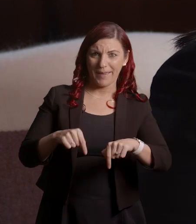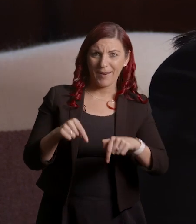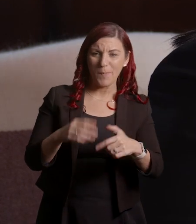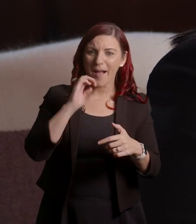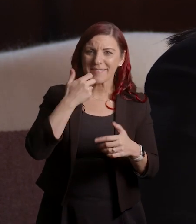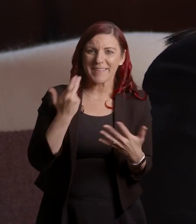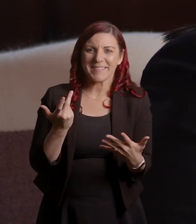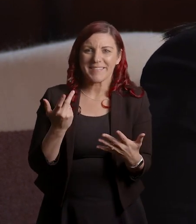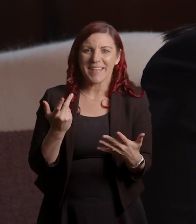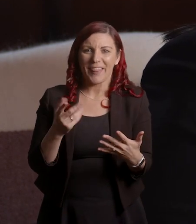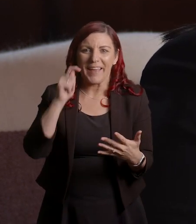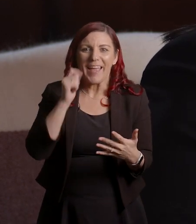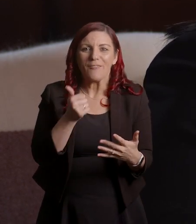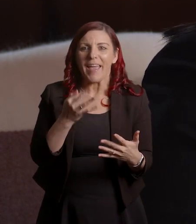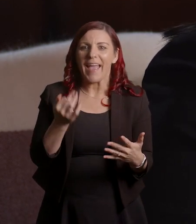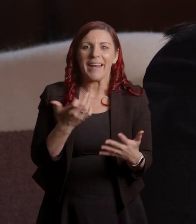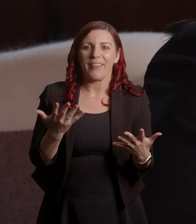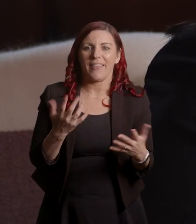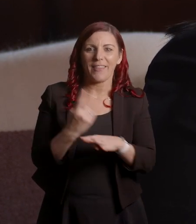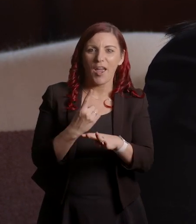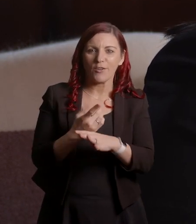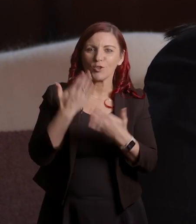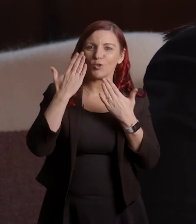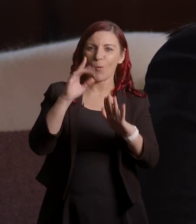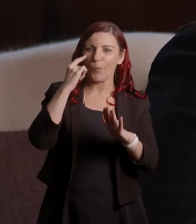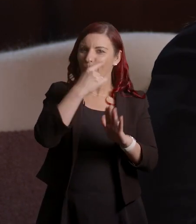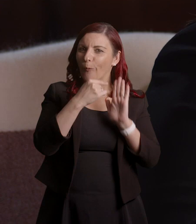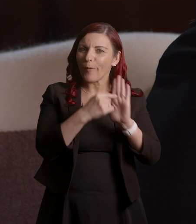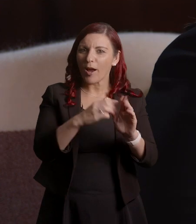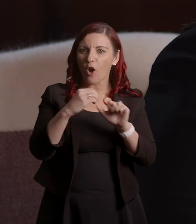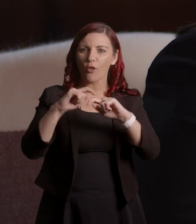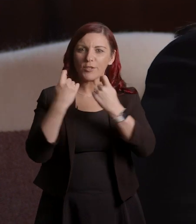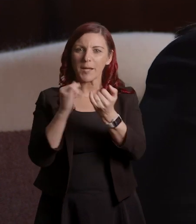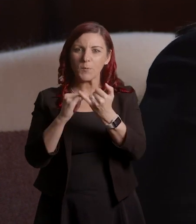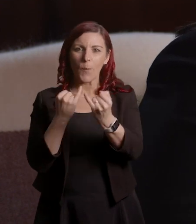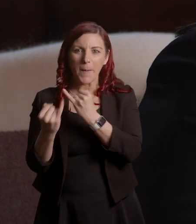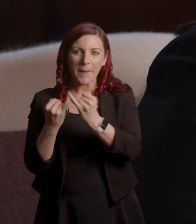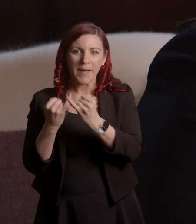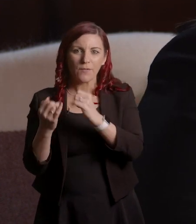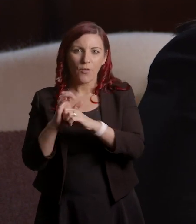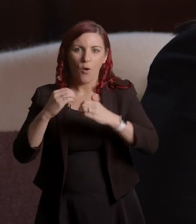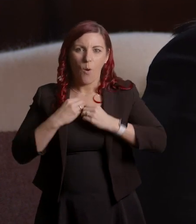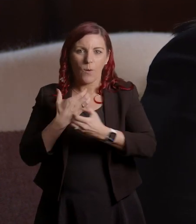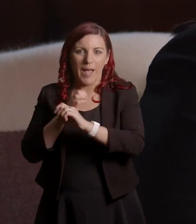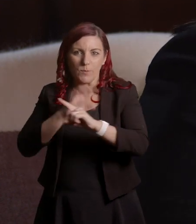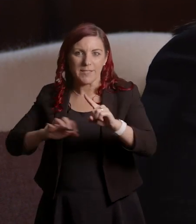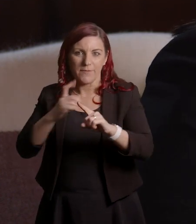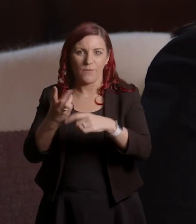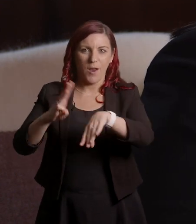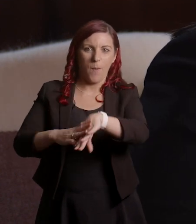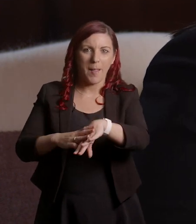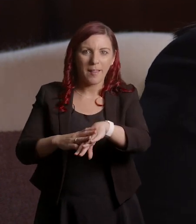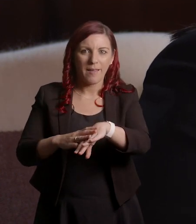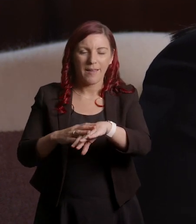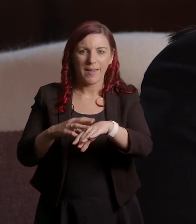have yourselves in here, because I think, if anything, it's a testament, like the other teams who played for their counties, they've done